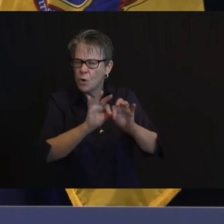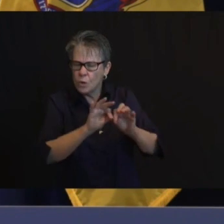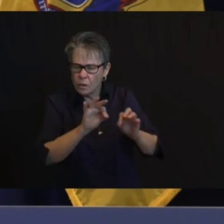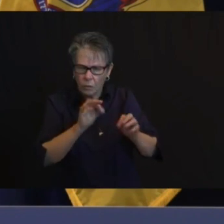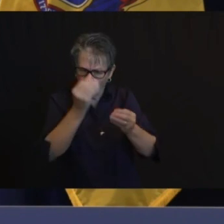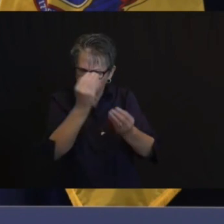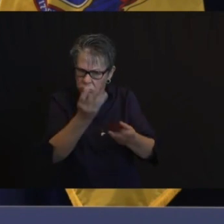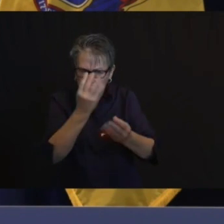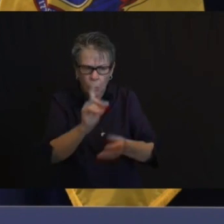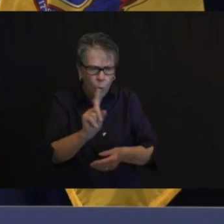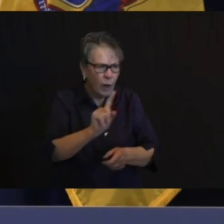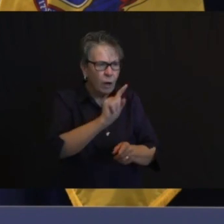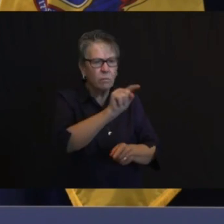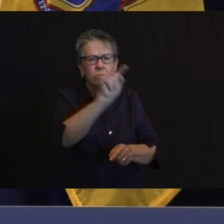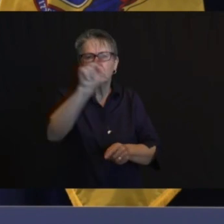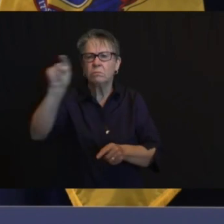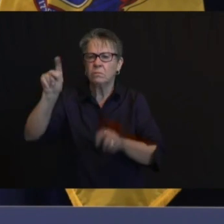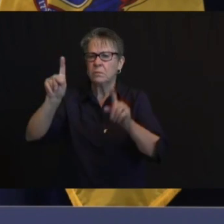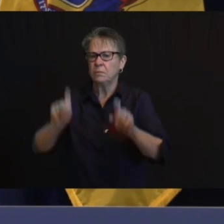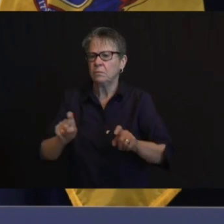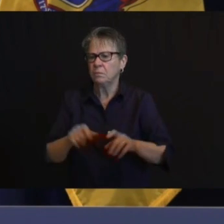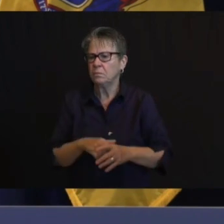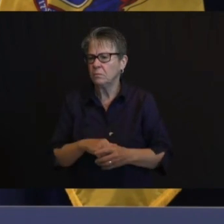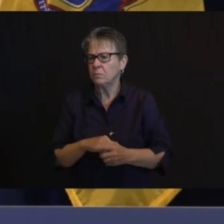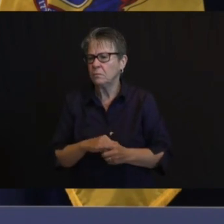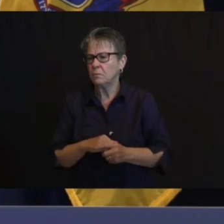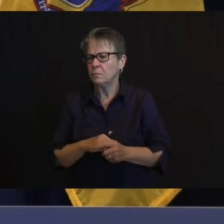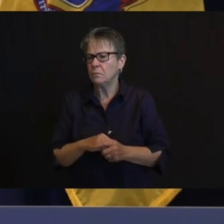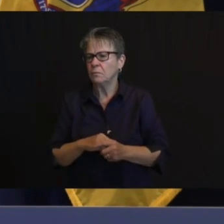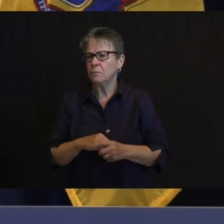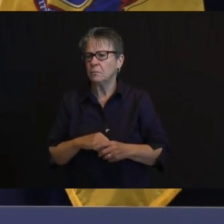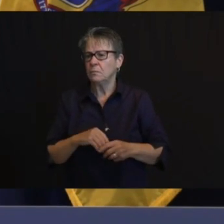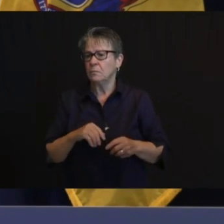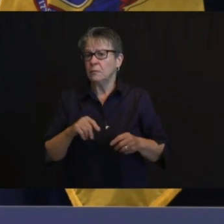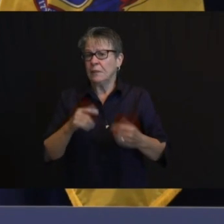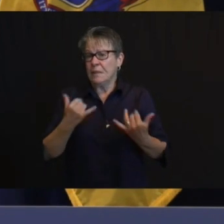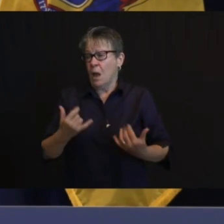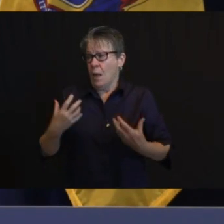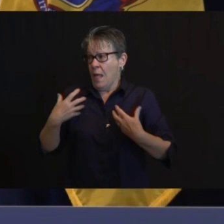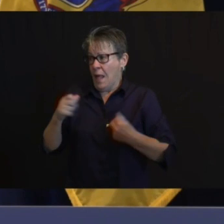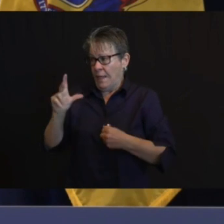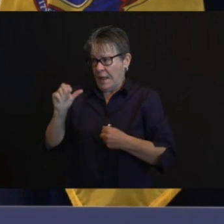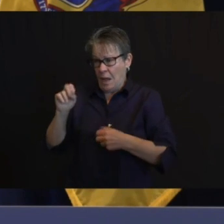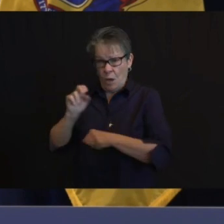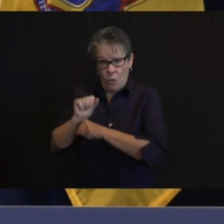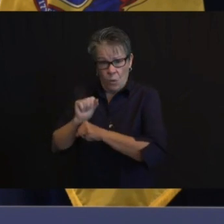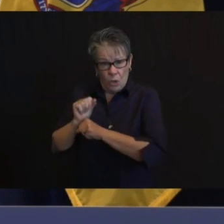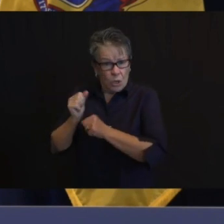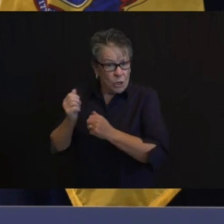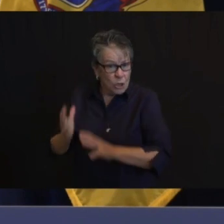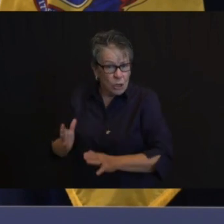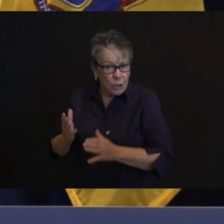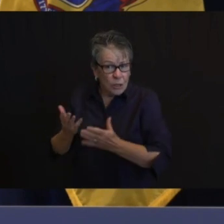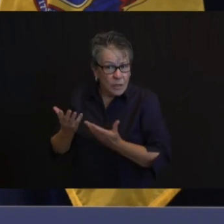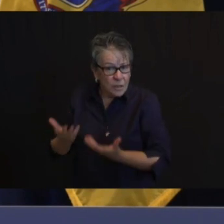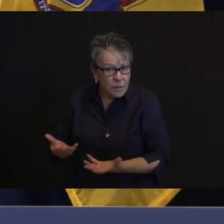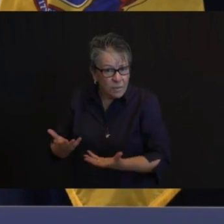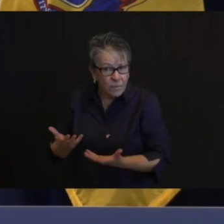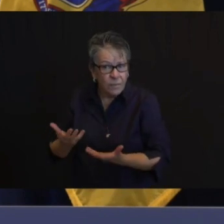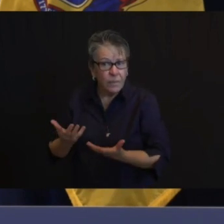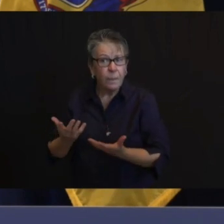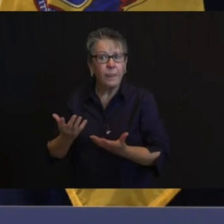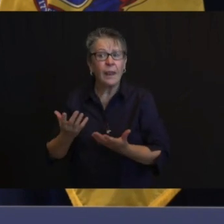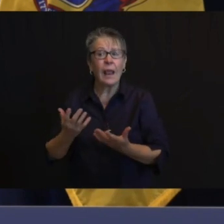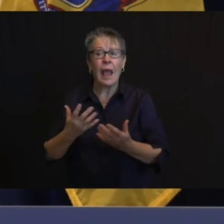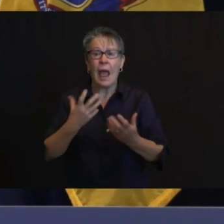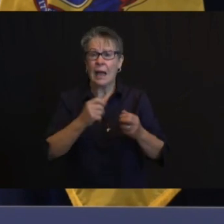As it relates to both healthcare workers, which is, I know, the area that Judy is most concerned about in terms of capacities, and testing,